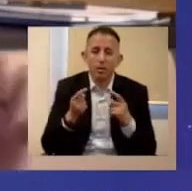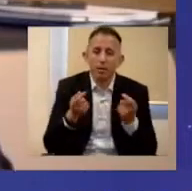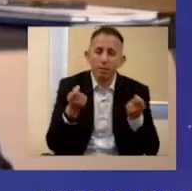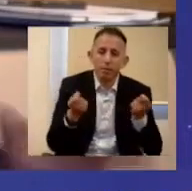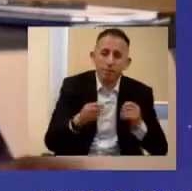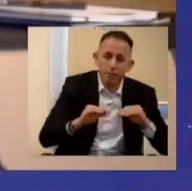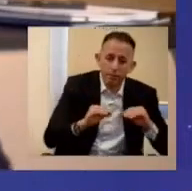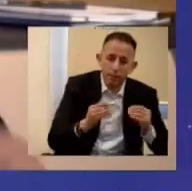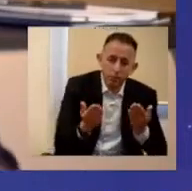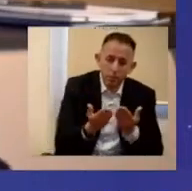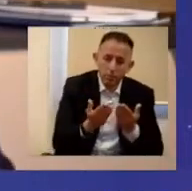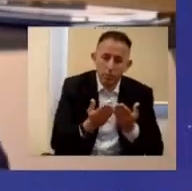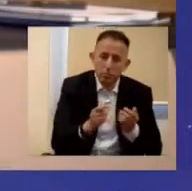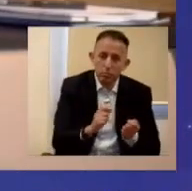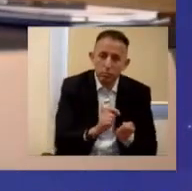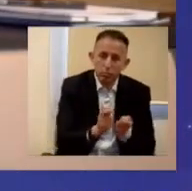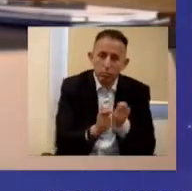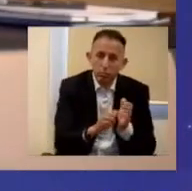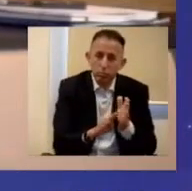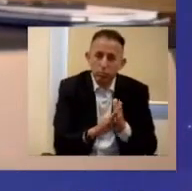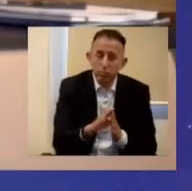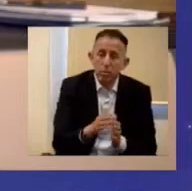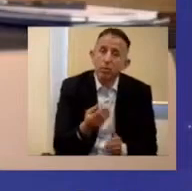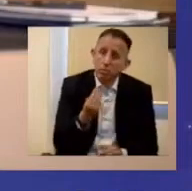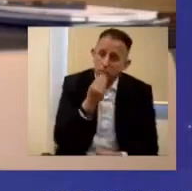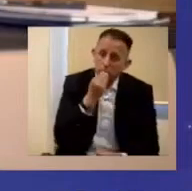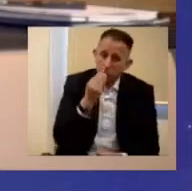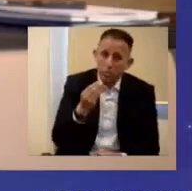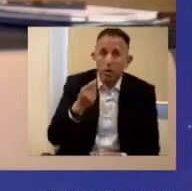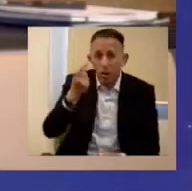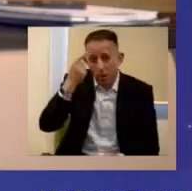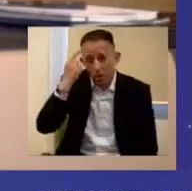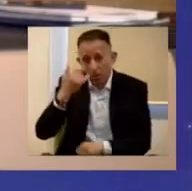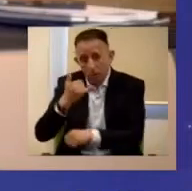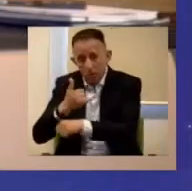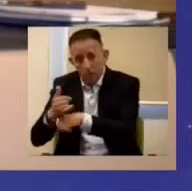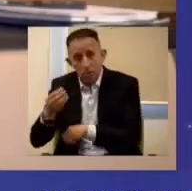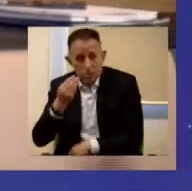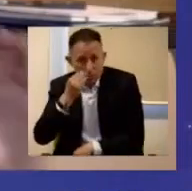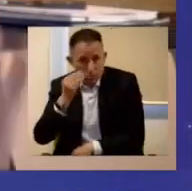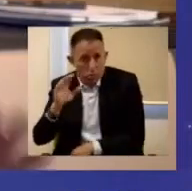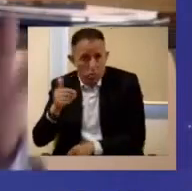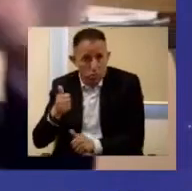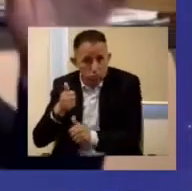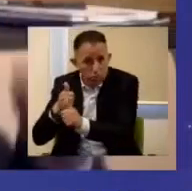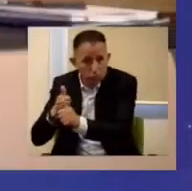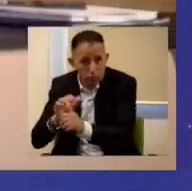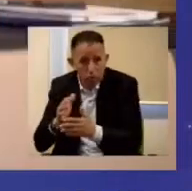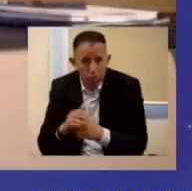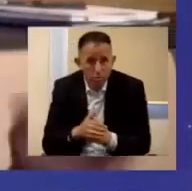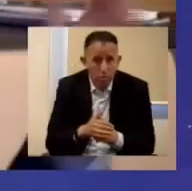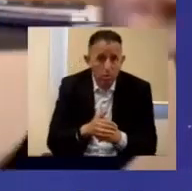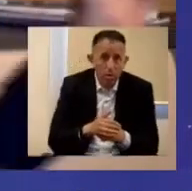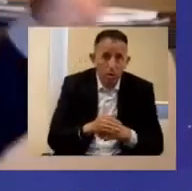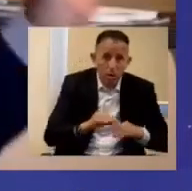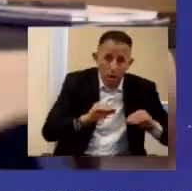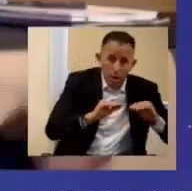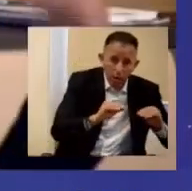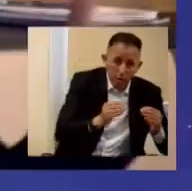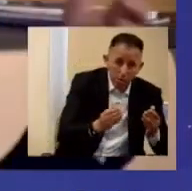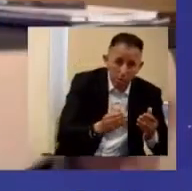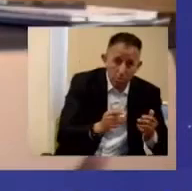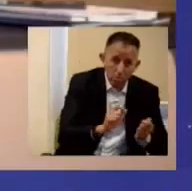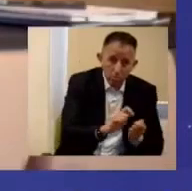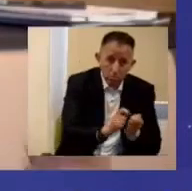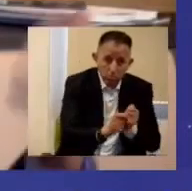the time that we need to make the practice evolving. And you spoke about examination and